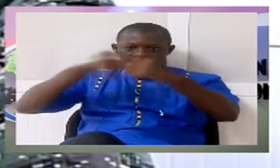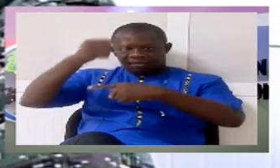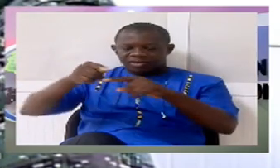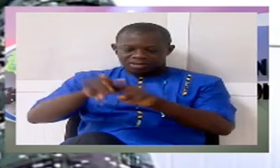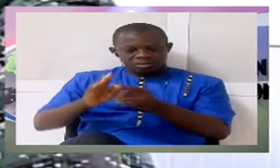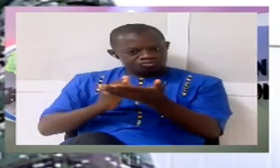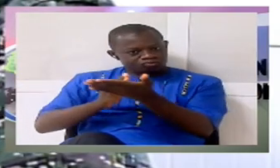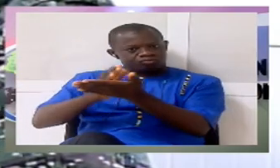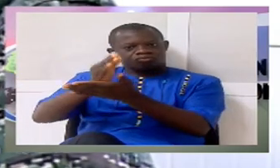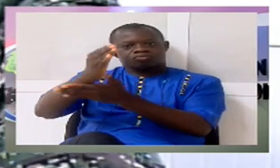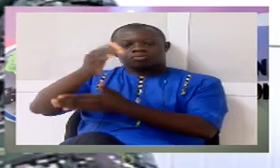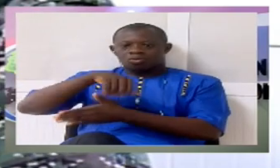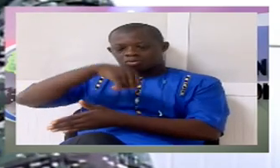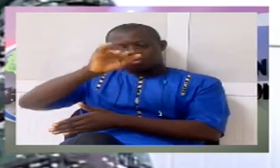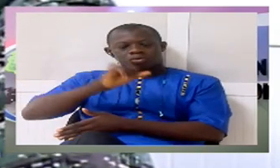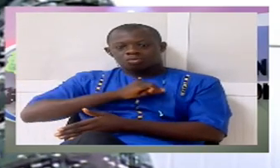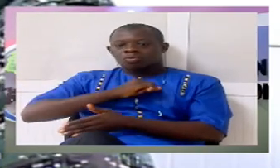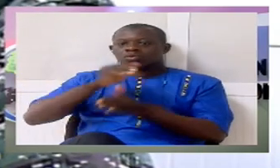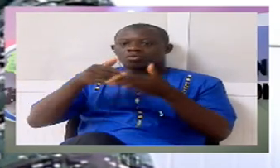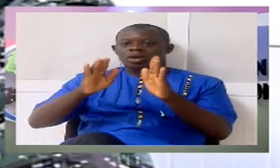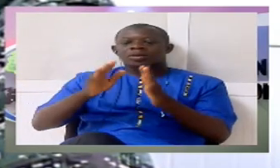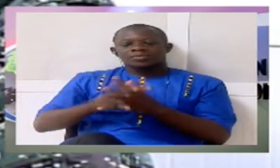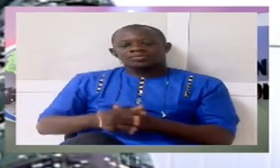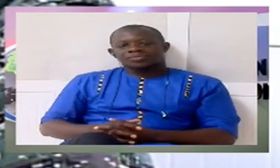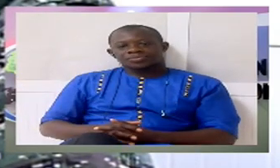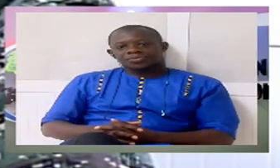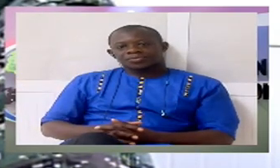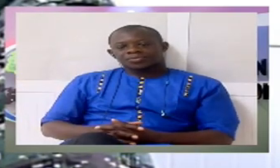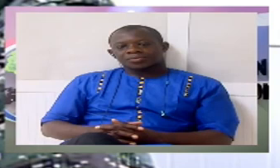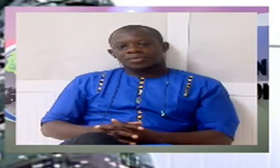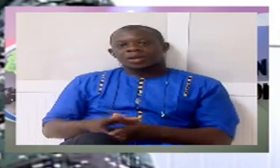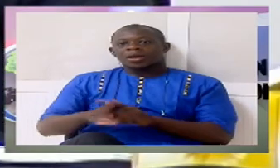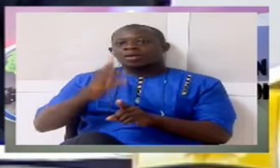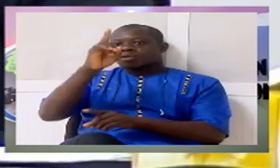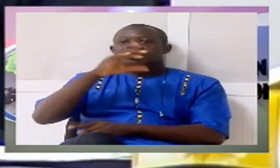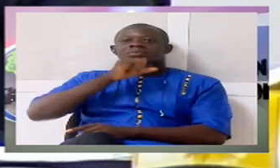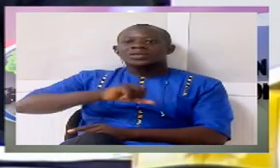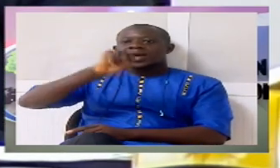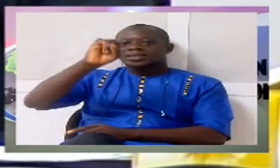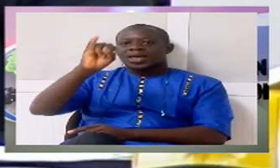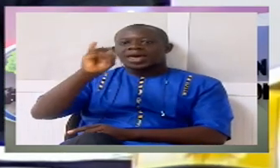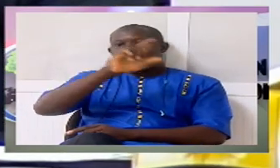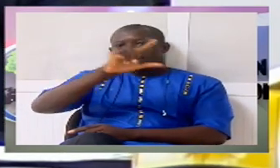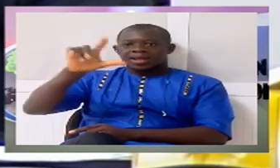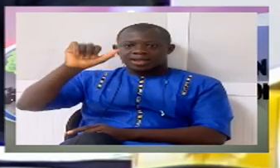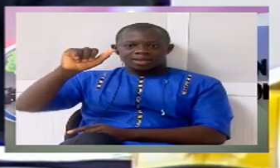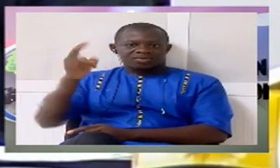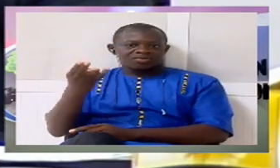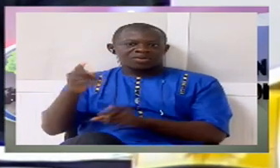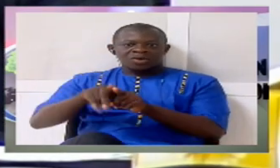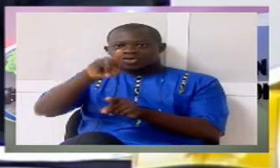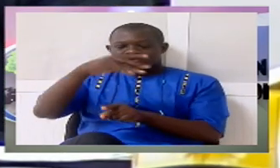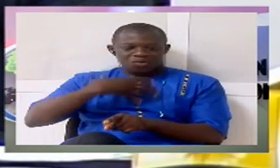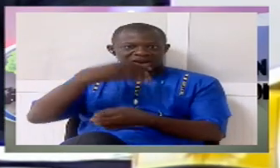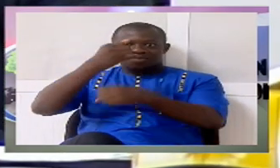So that thing gives way, and then we continue them. But Mr. Sillah, you know you are just simplifying it.